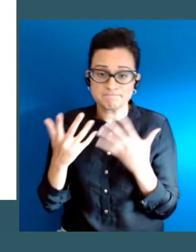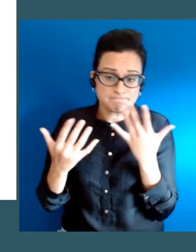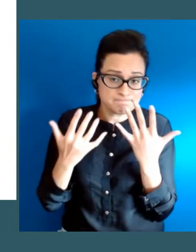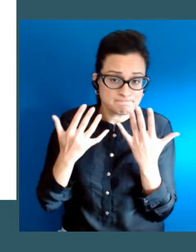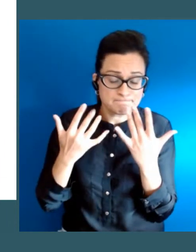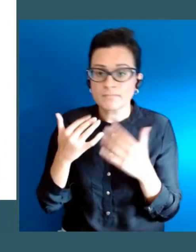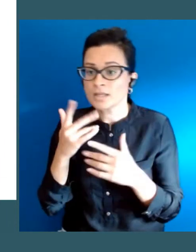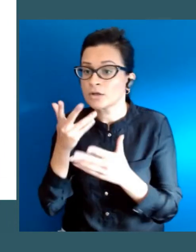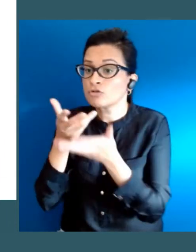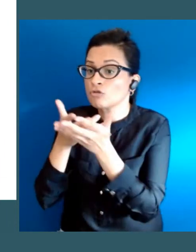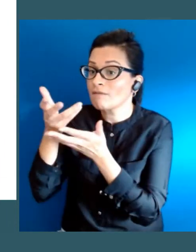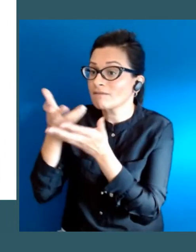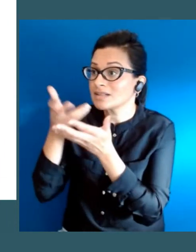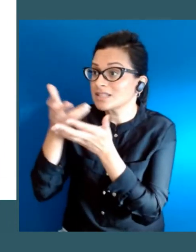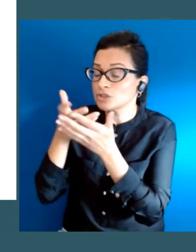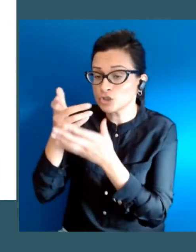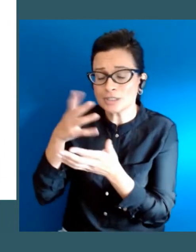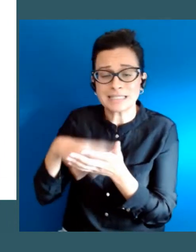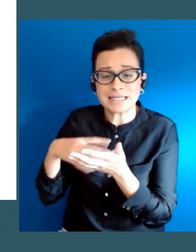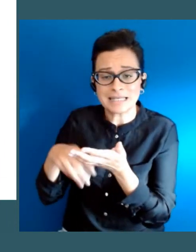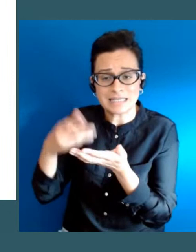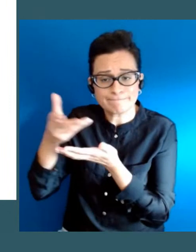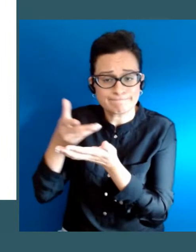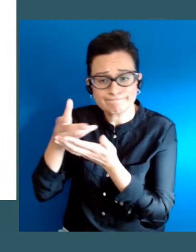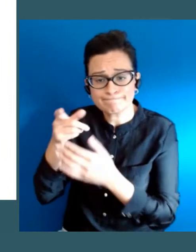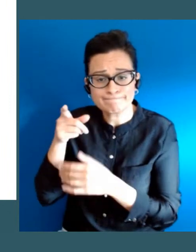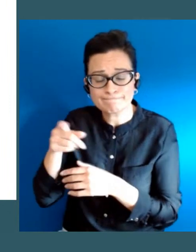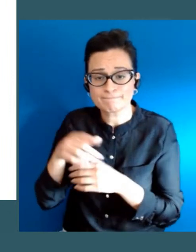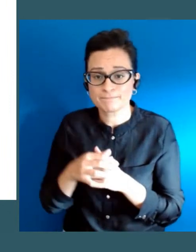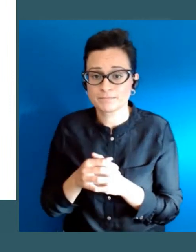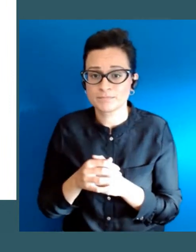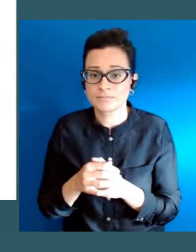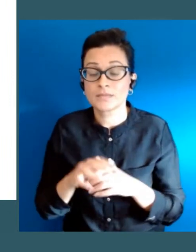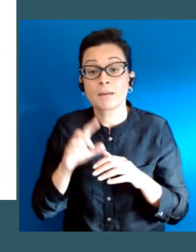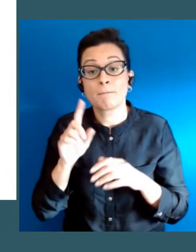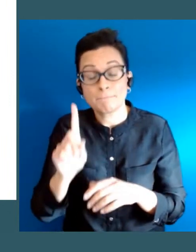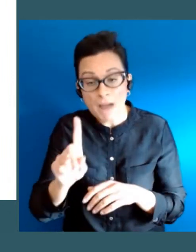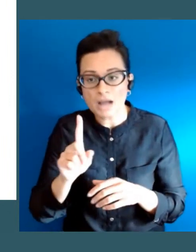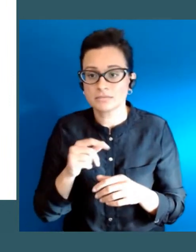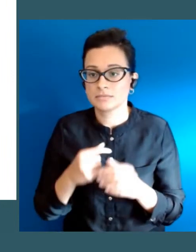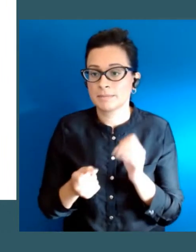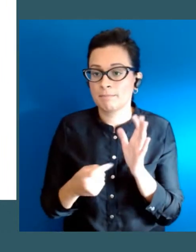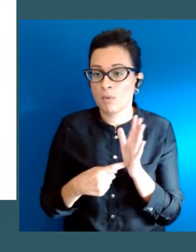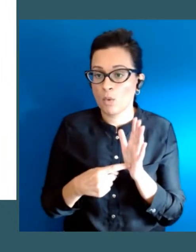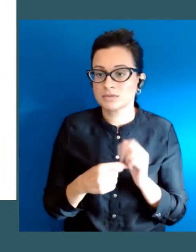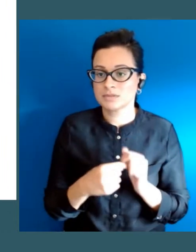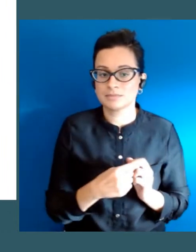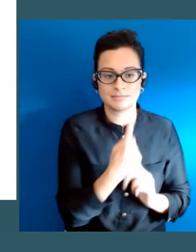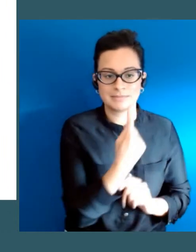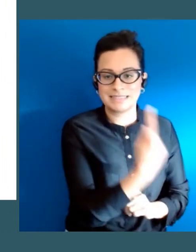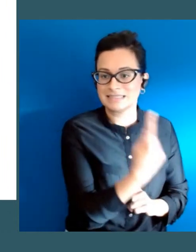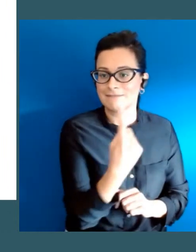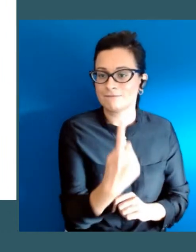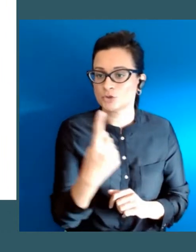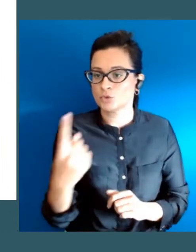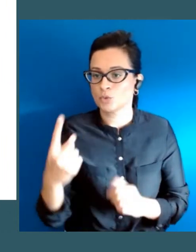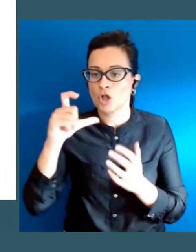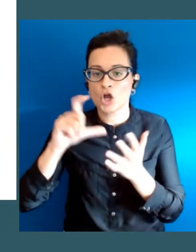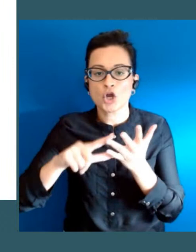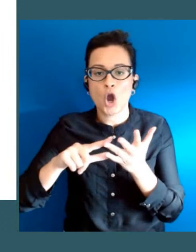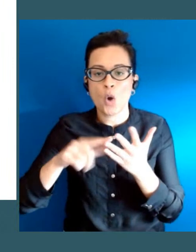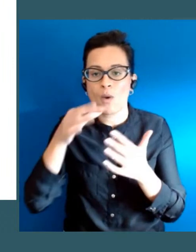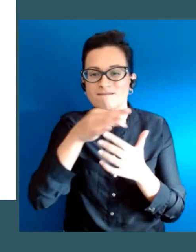conversations really need to be had. So, but the individual circumstances, so you would have heard about cofactors and